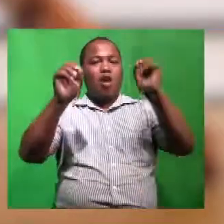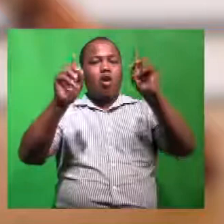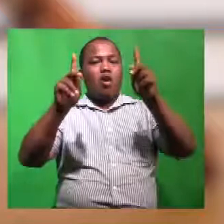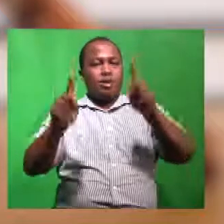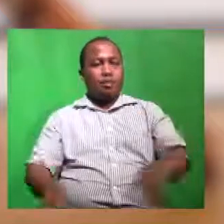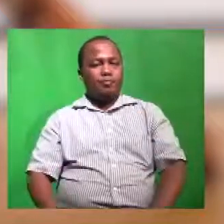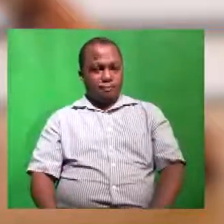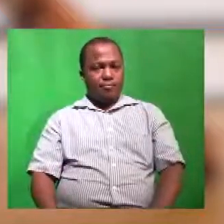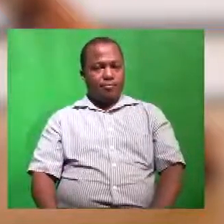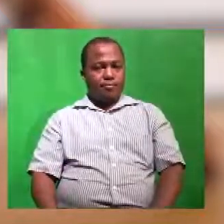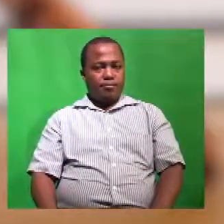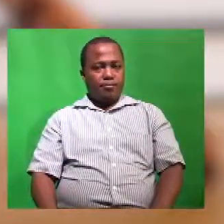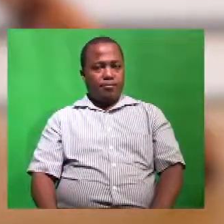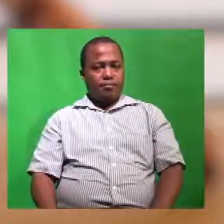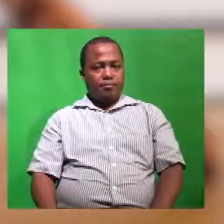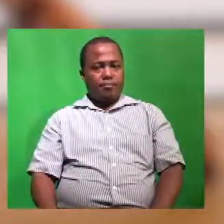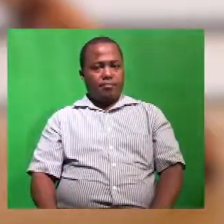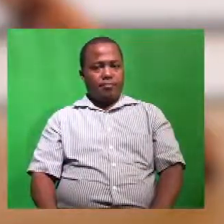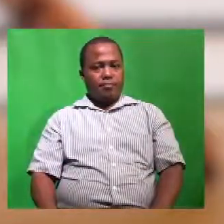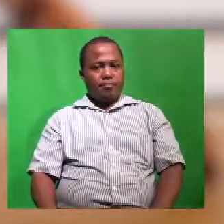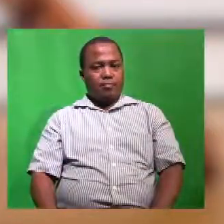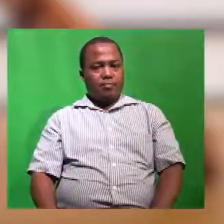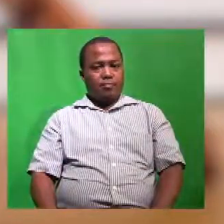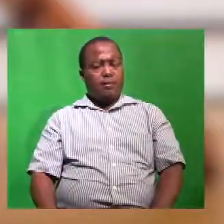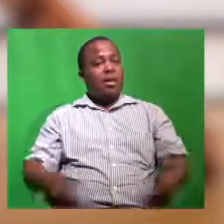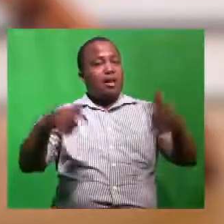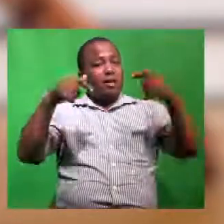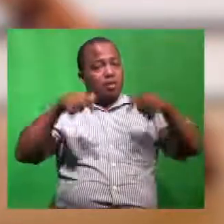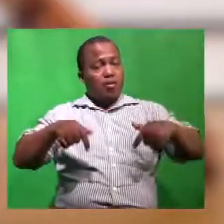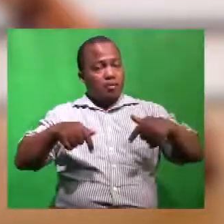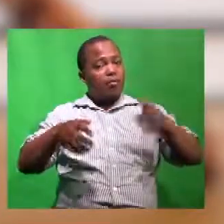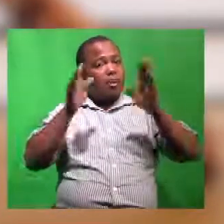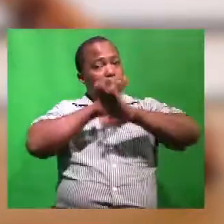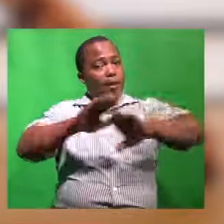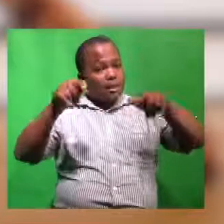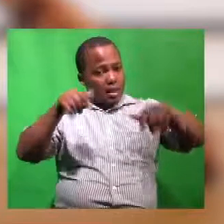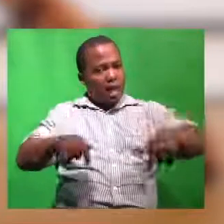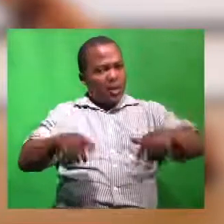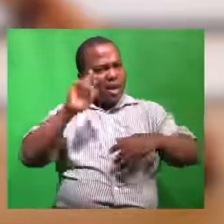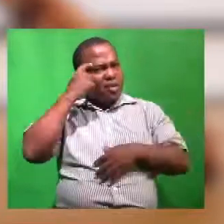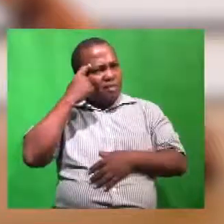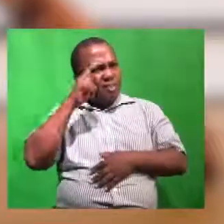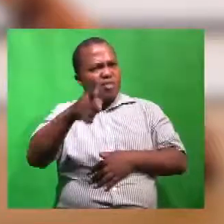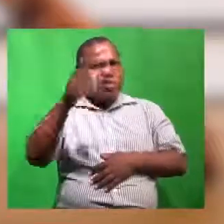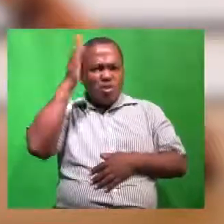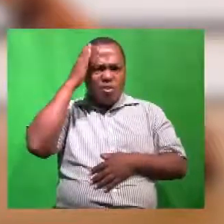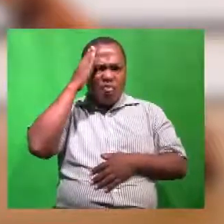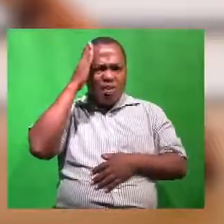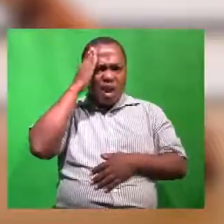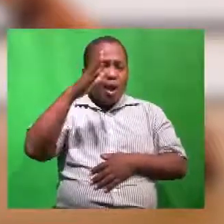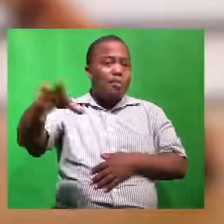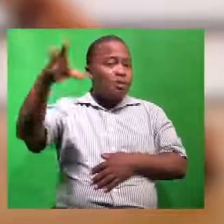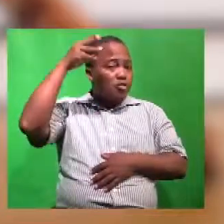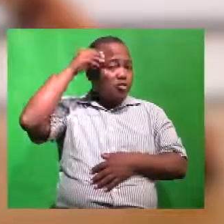Okay, let's stop here, my student. Let's stop here. I hope you understand or you understood